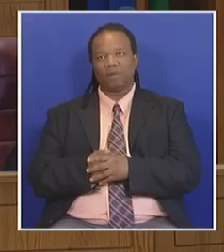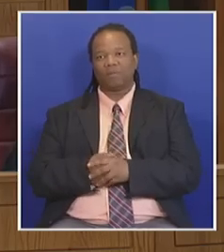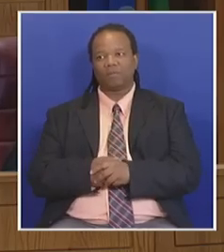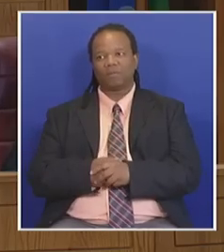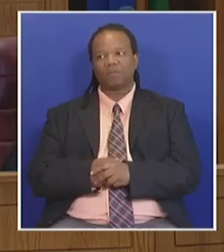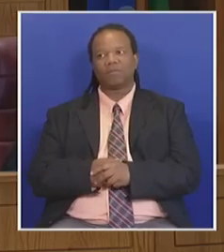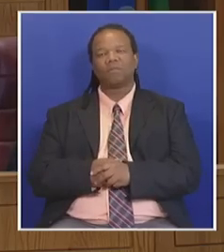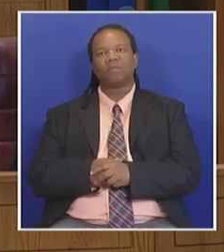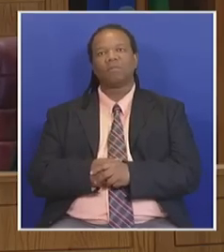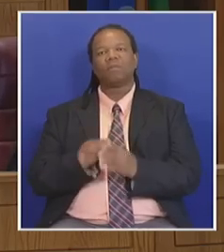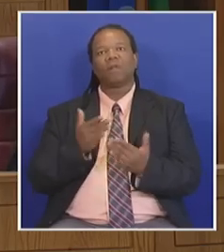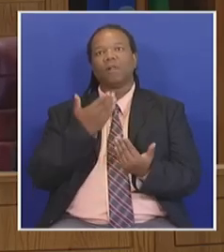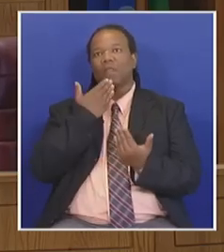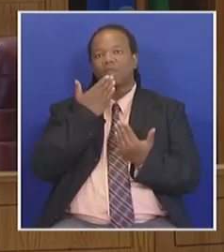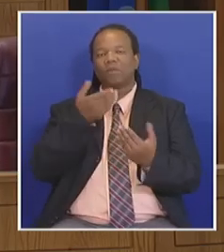Thank you, Chair.